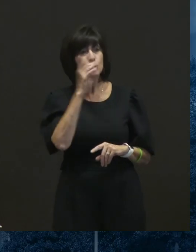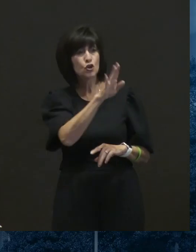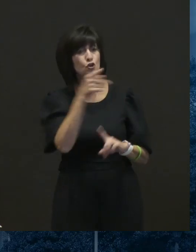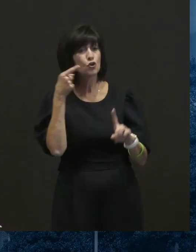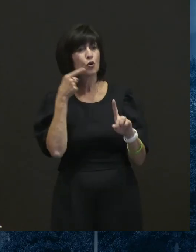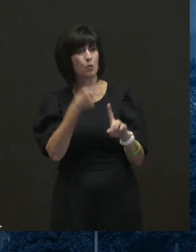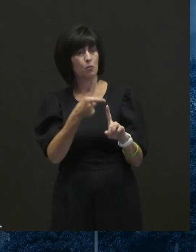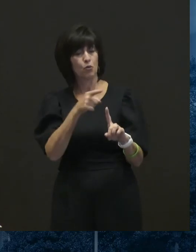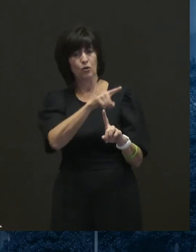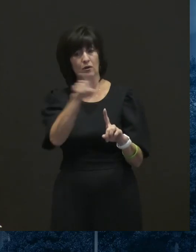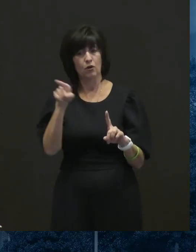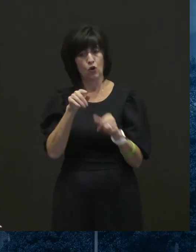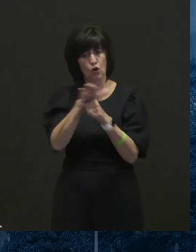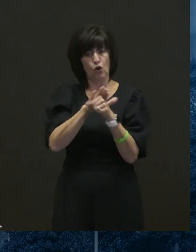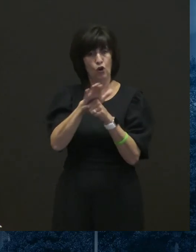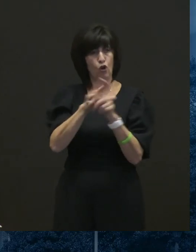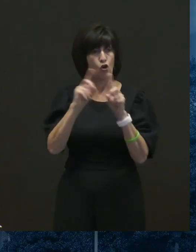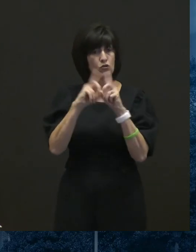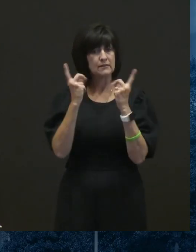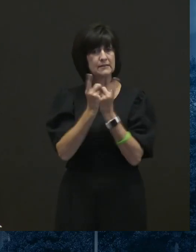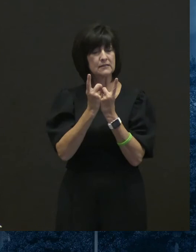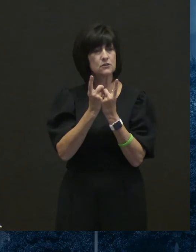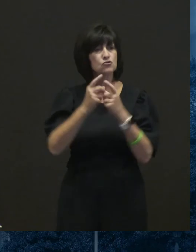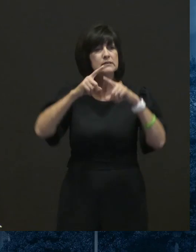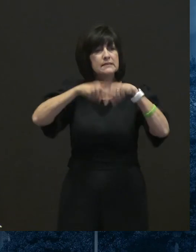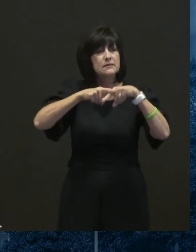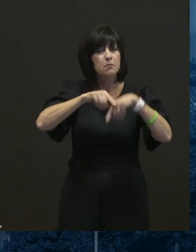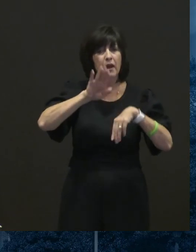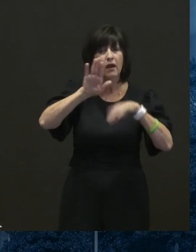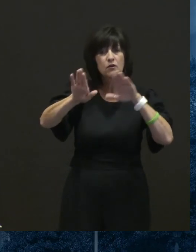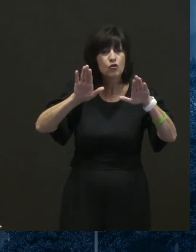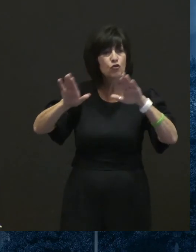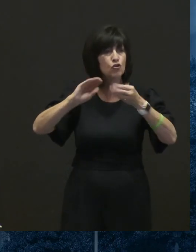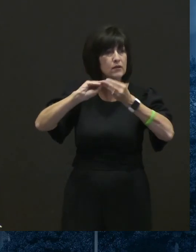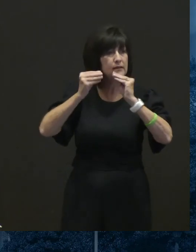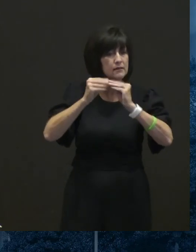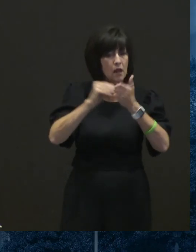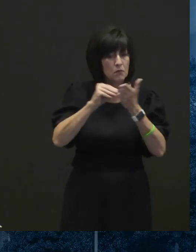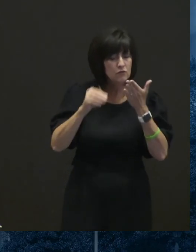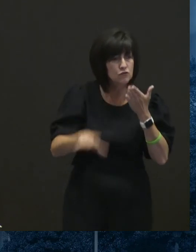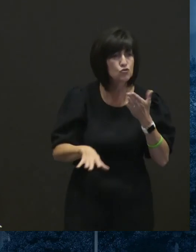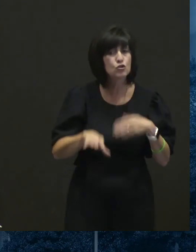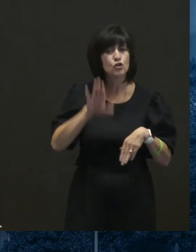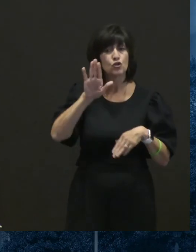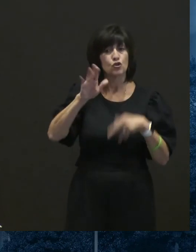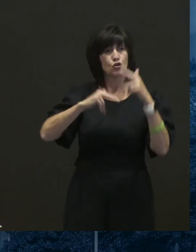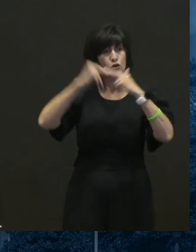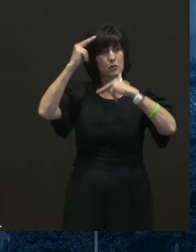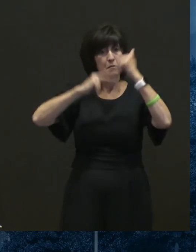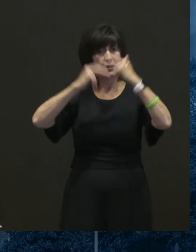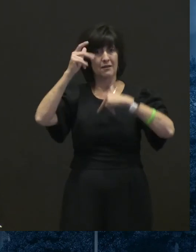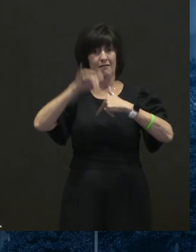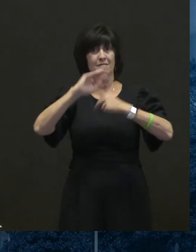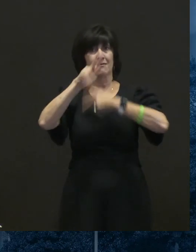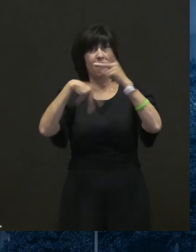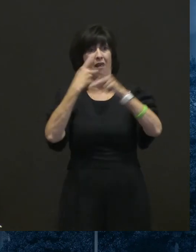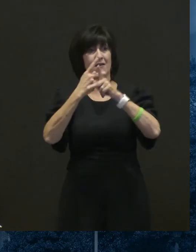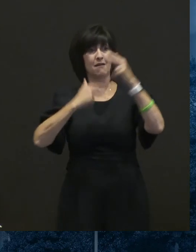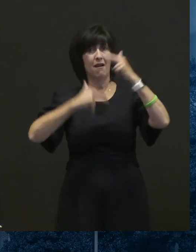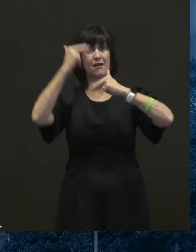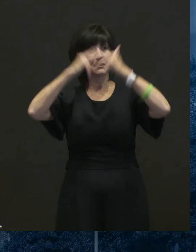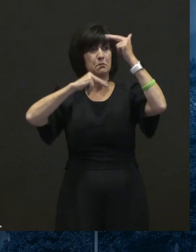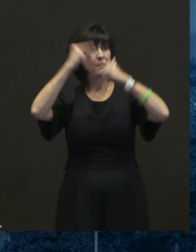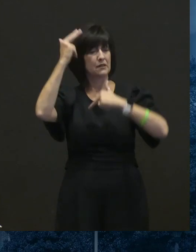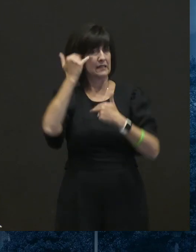decisions based on the conditions in their district, the number of students, the number of buildings, the configuration of the buildings, the staff that might